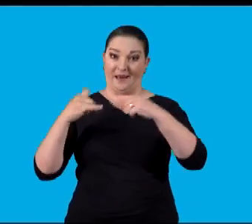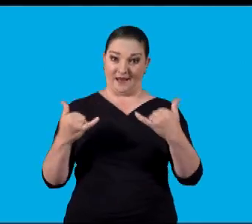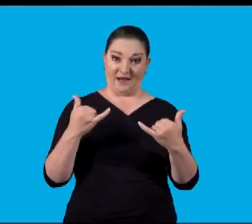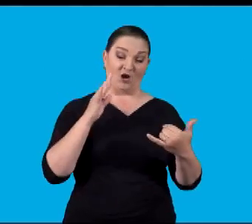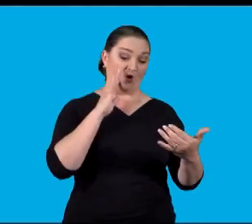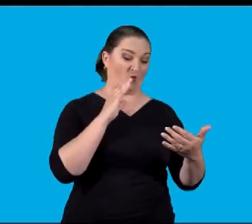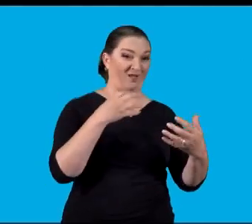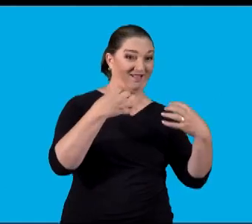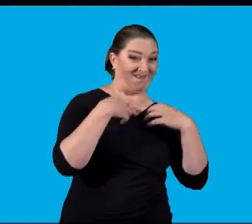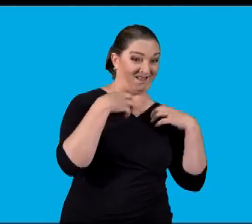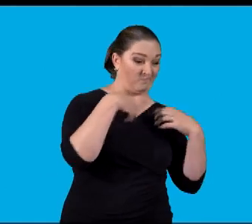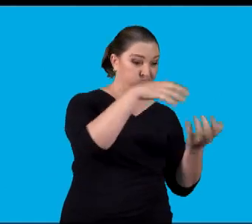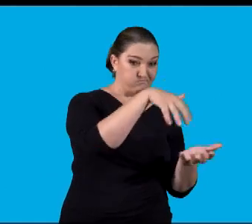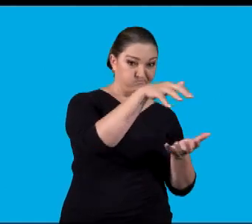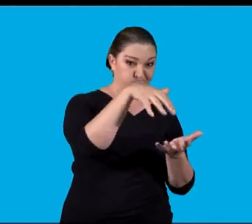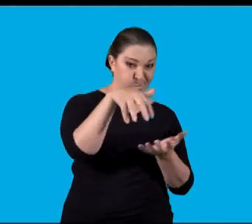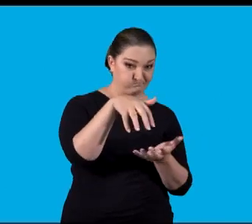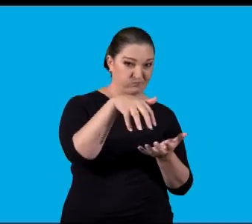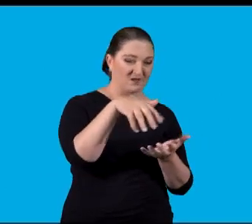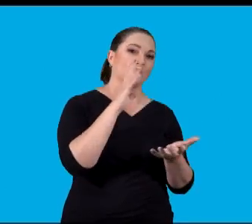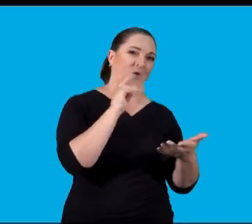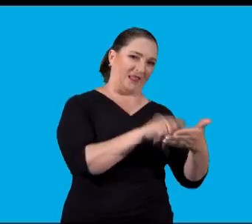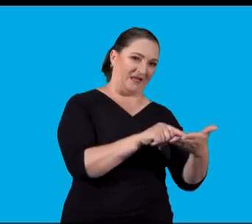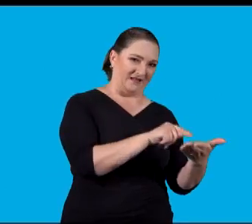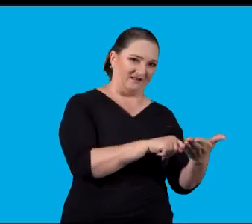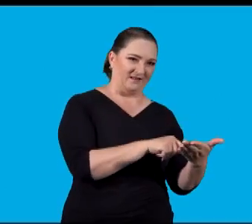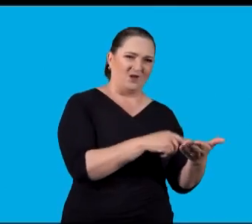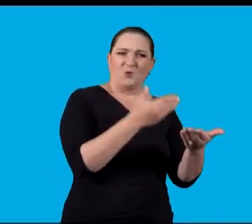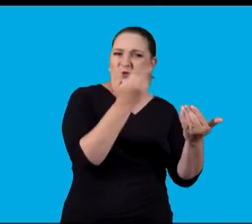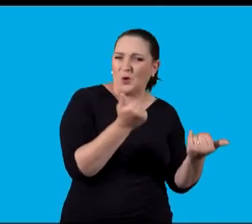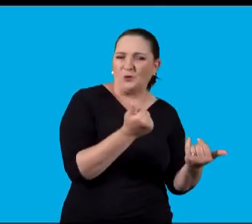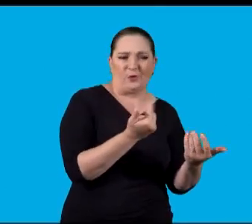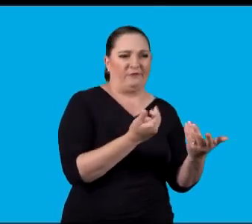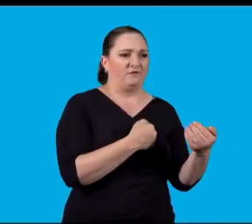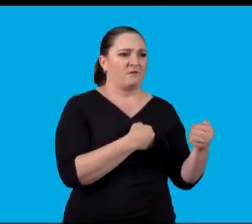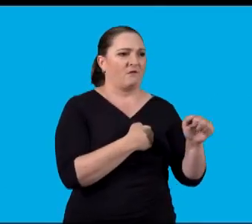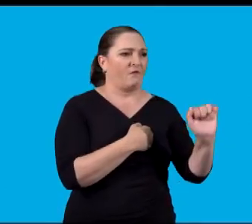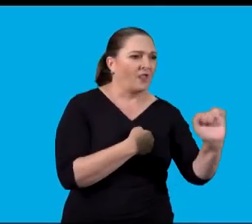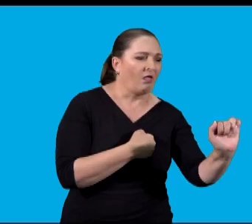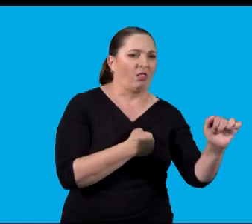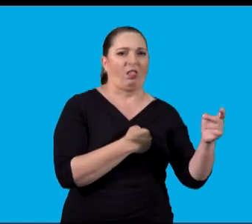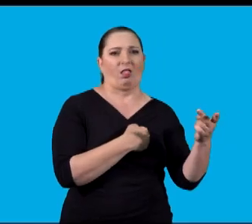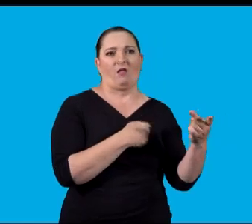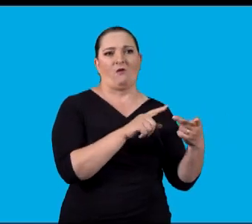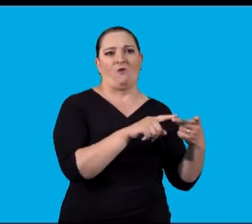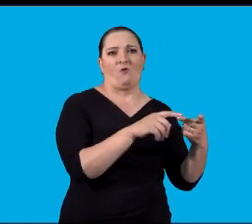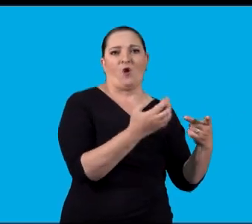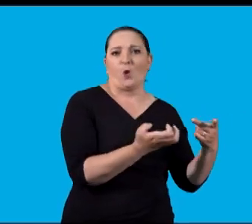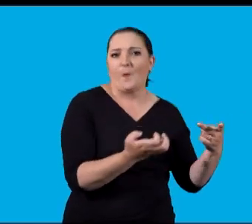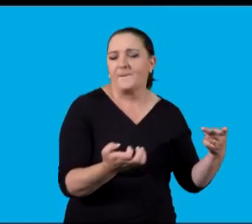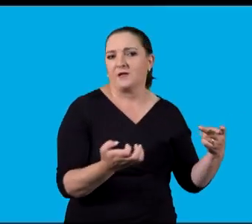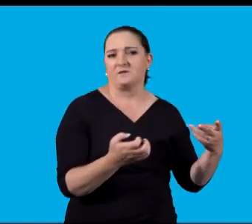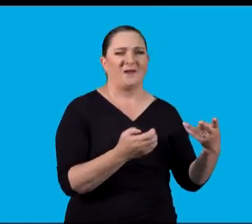we have acquired. You can see here, we are not being told whether it's vehicles or it's equipment. So it is all our